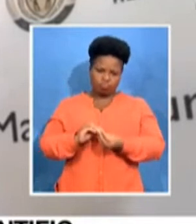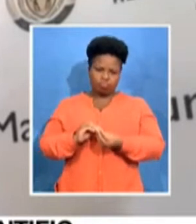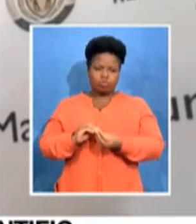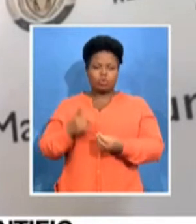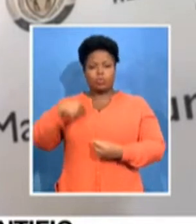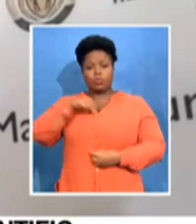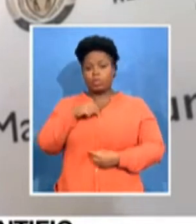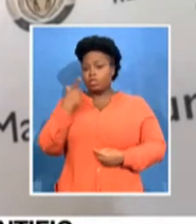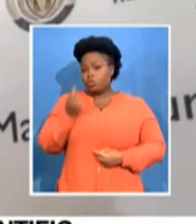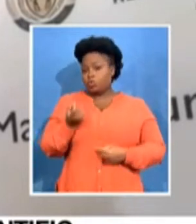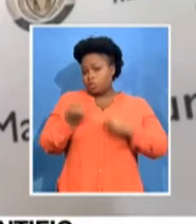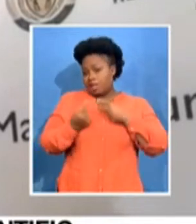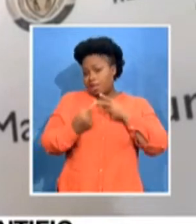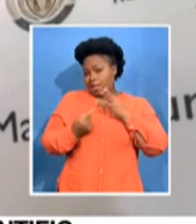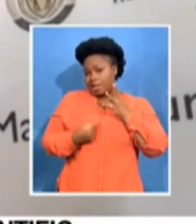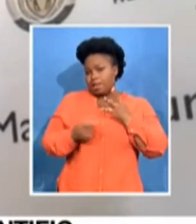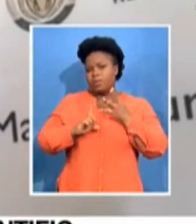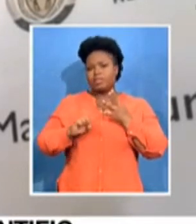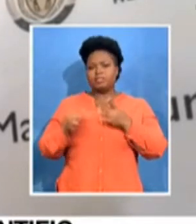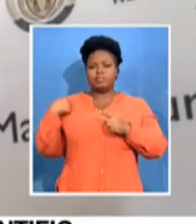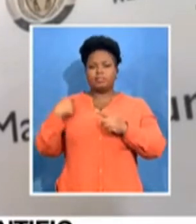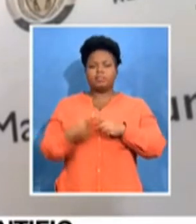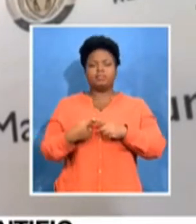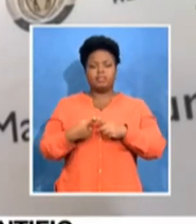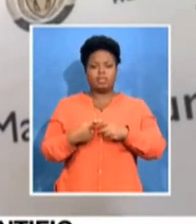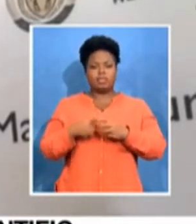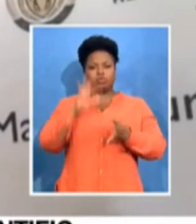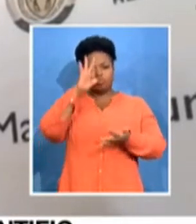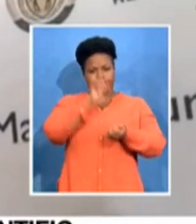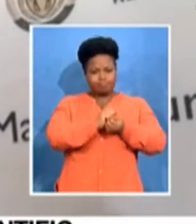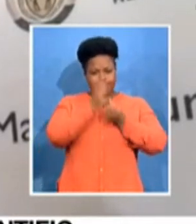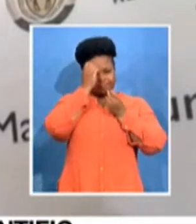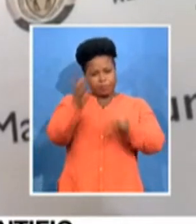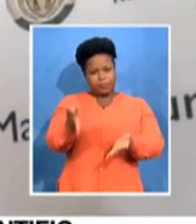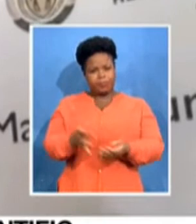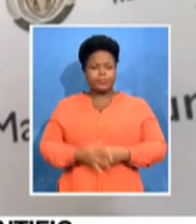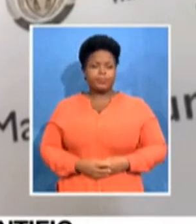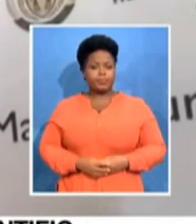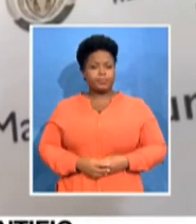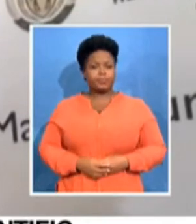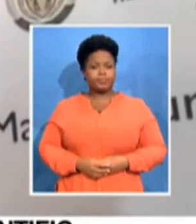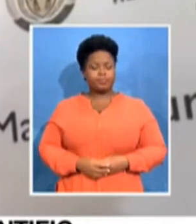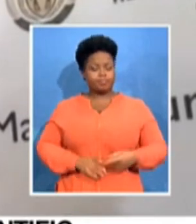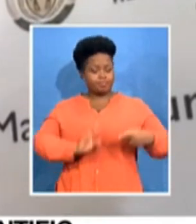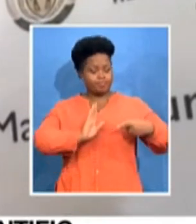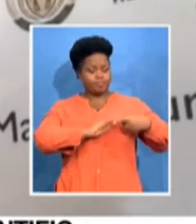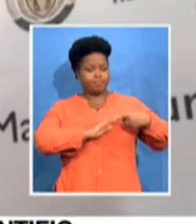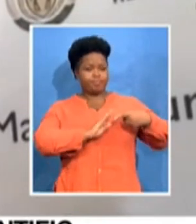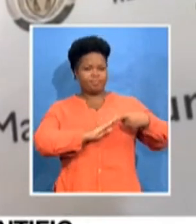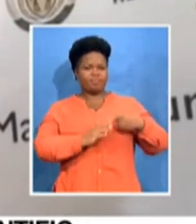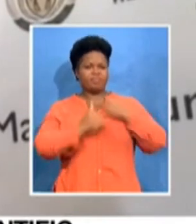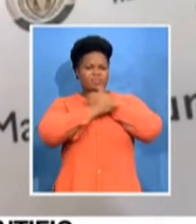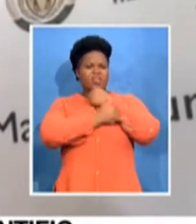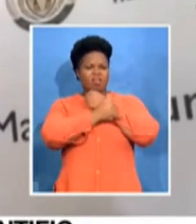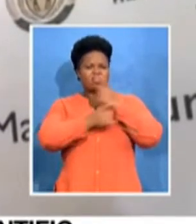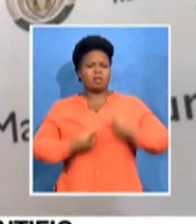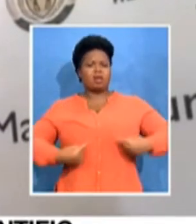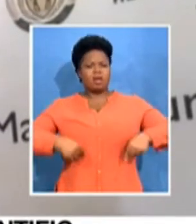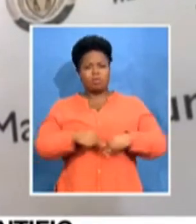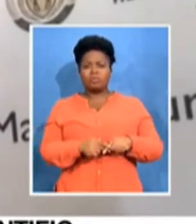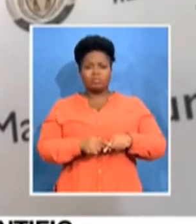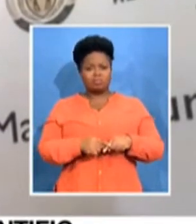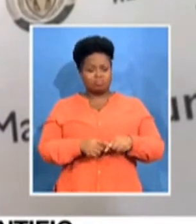work properly. Firstly, our country is fairly well respected globally for its